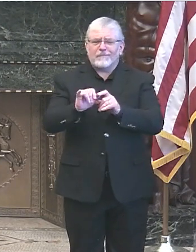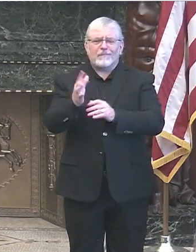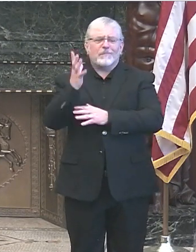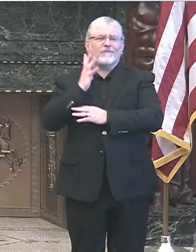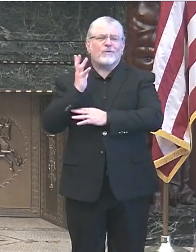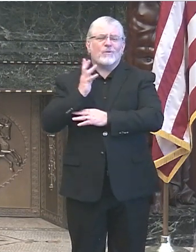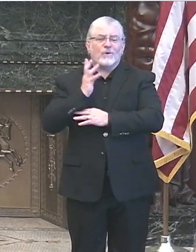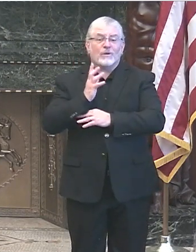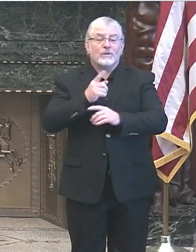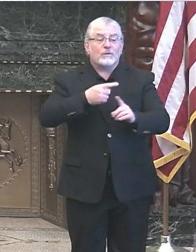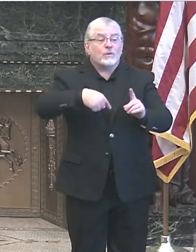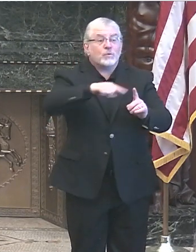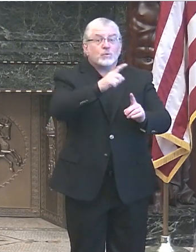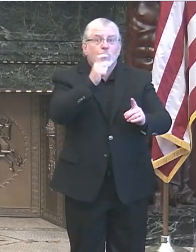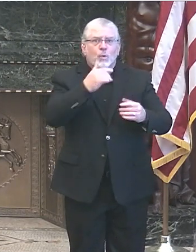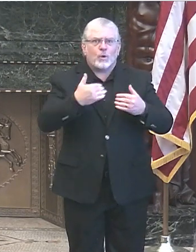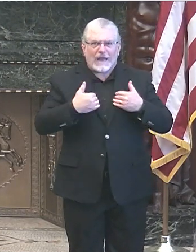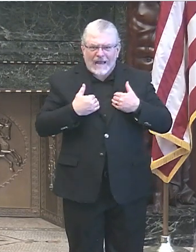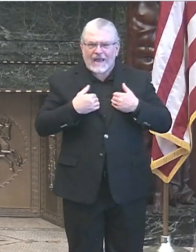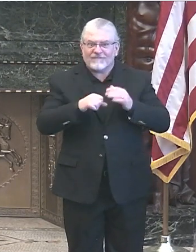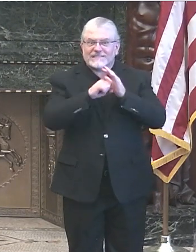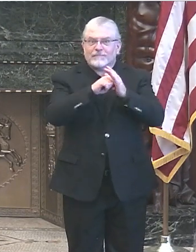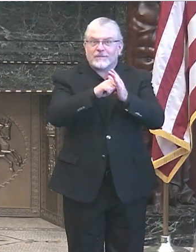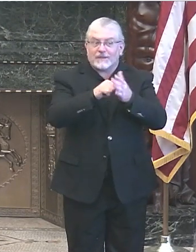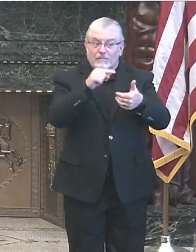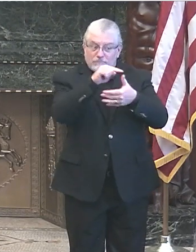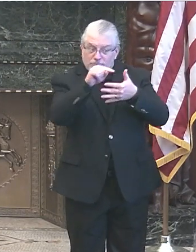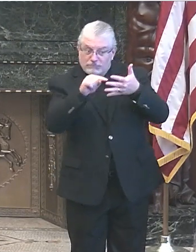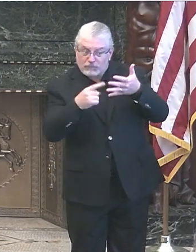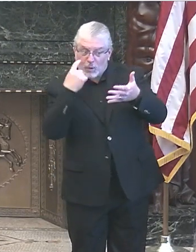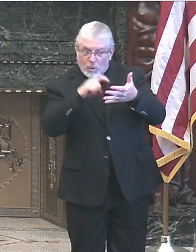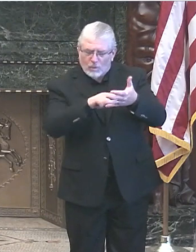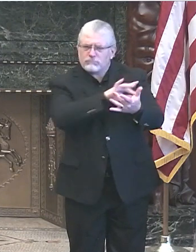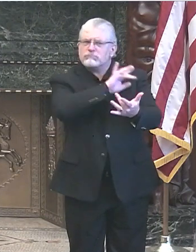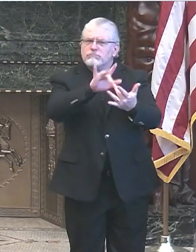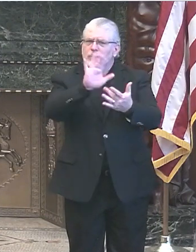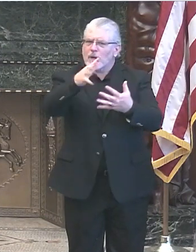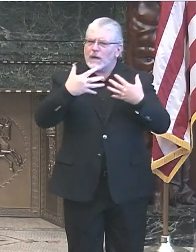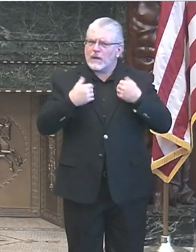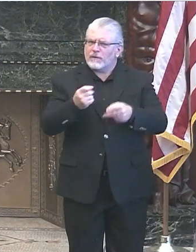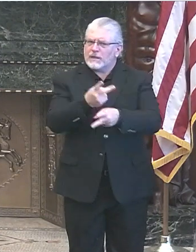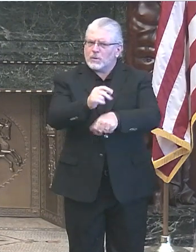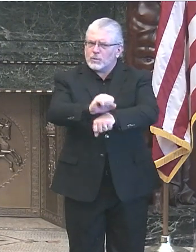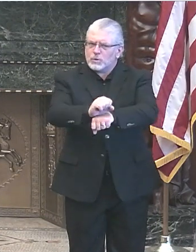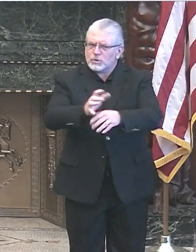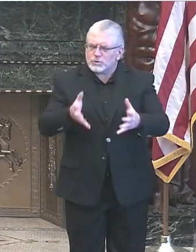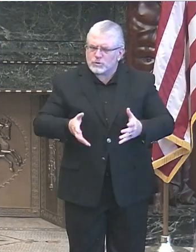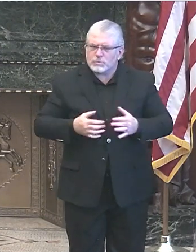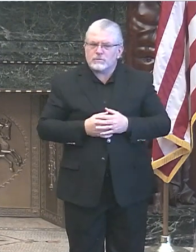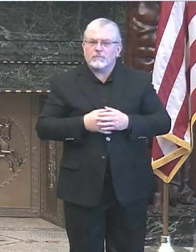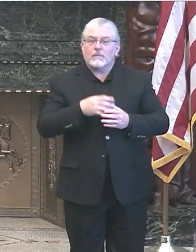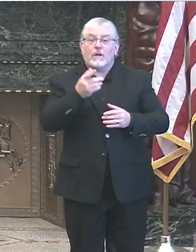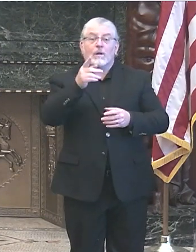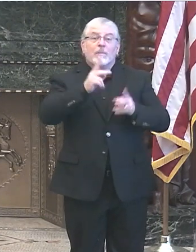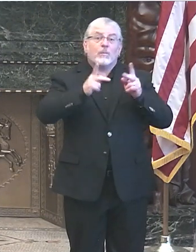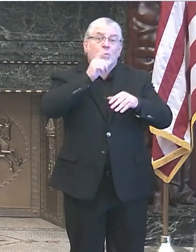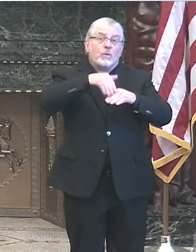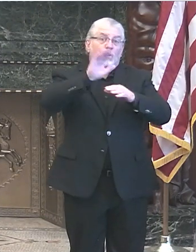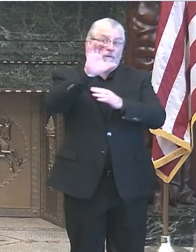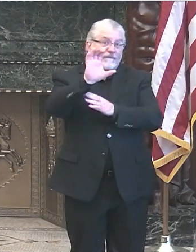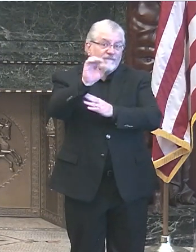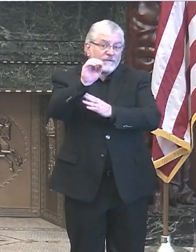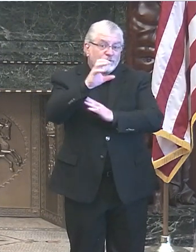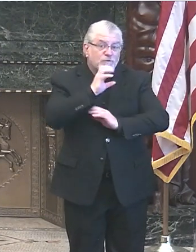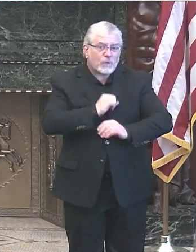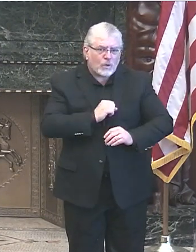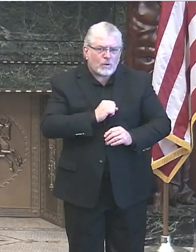either healthcare workers or over the age of 50. If you go to phila.gov/COVID and go to FAQ, getting tested, there